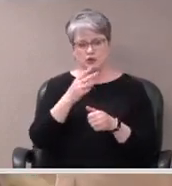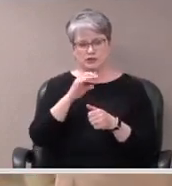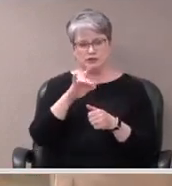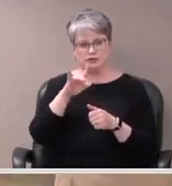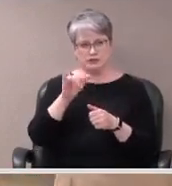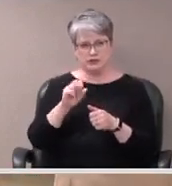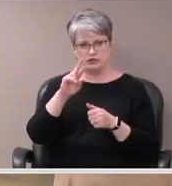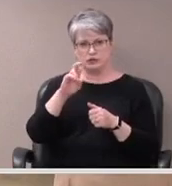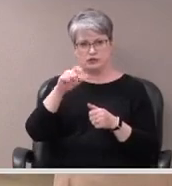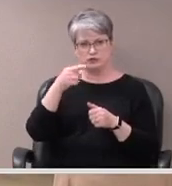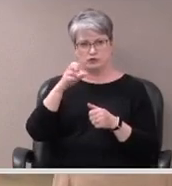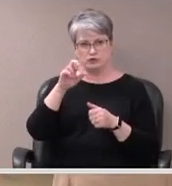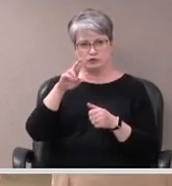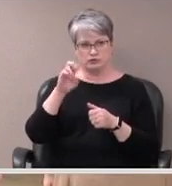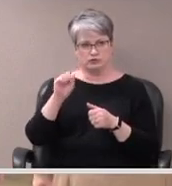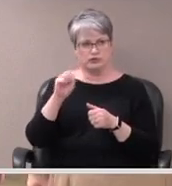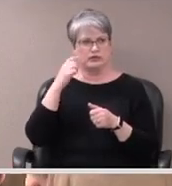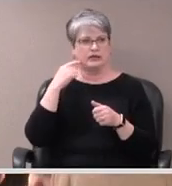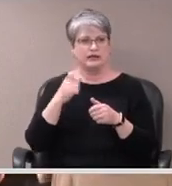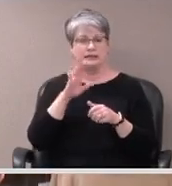his principal, Daryl Farmer.